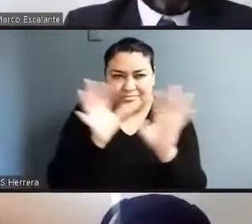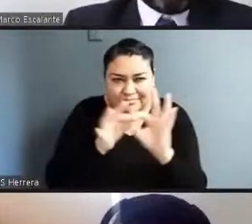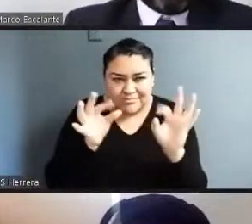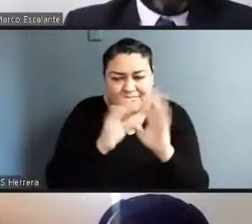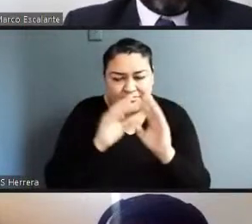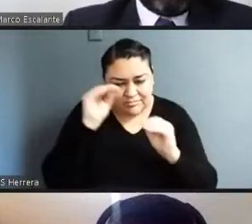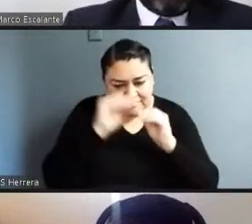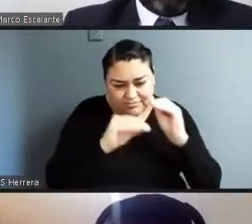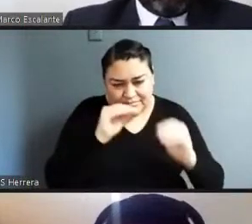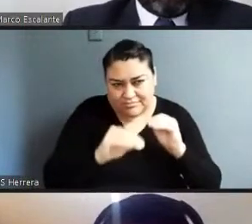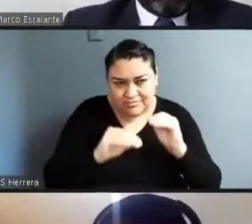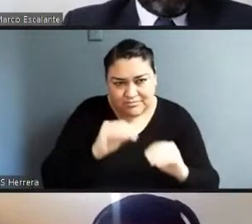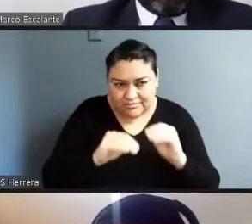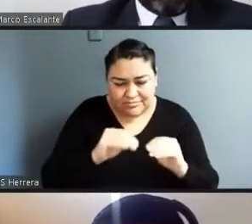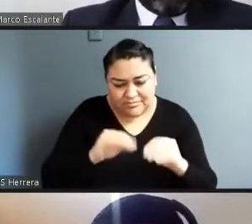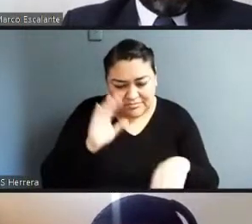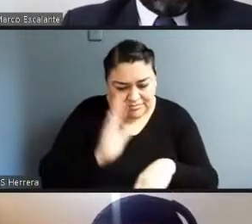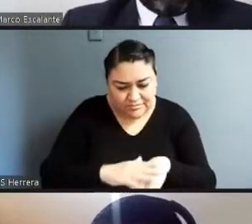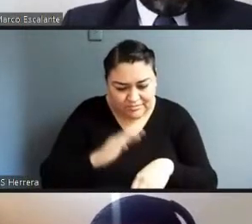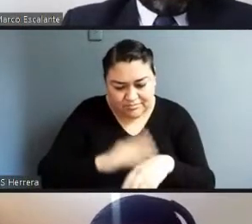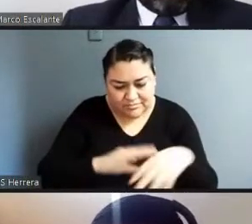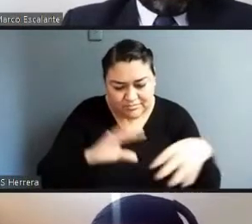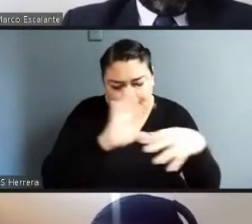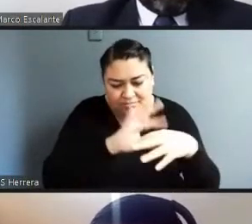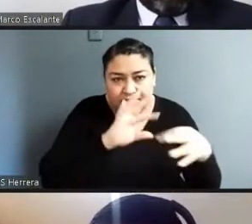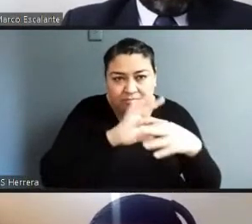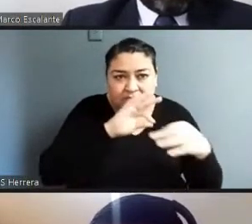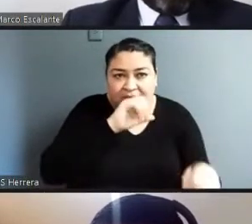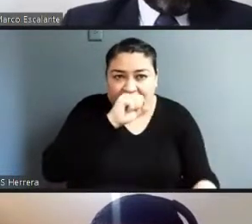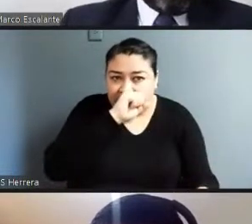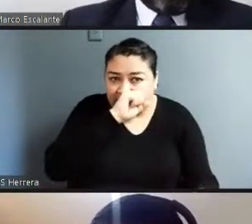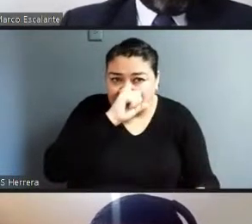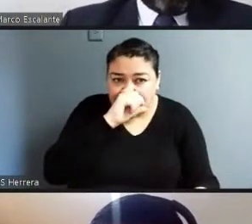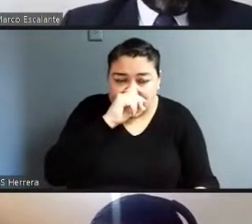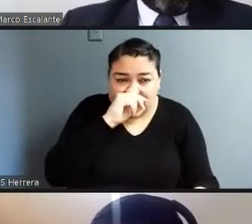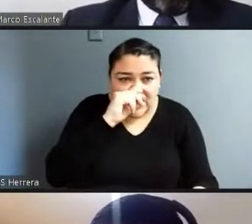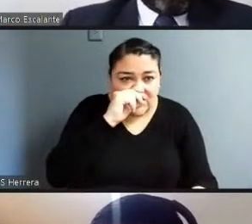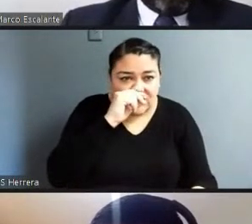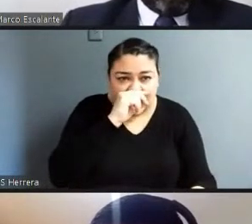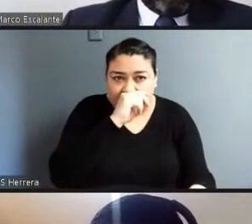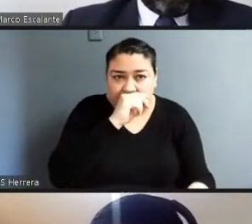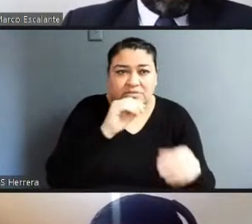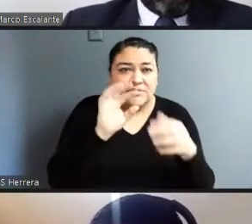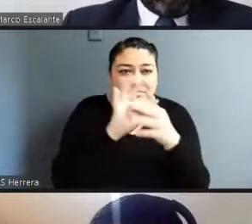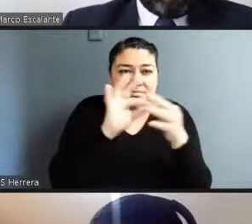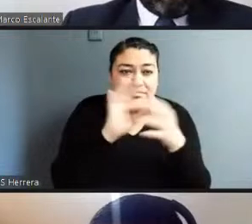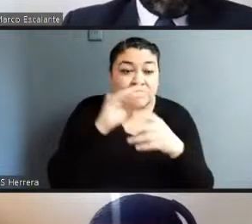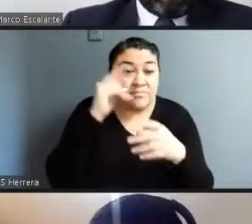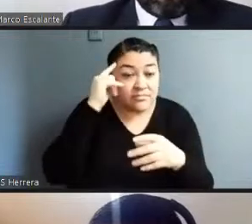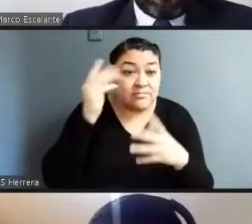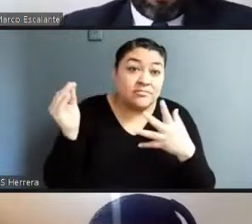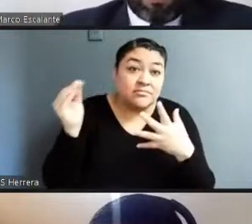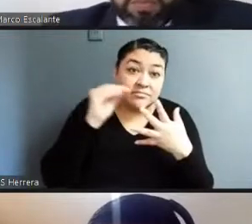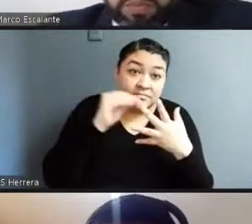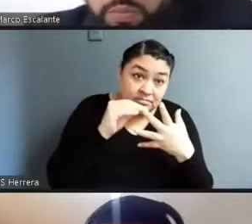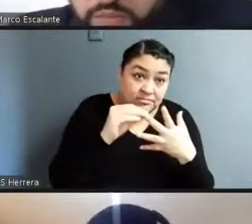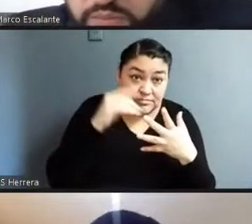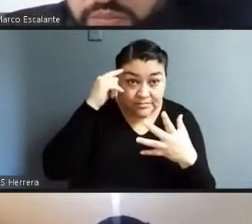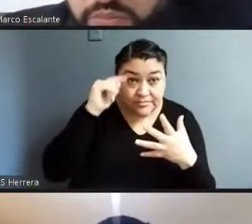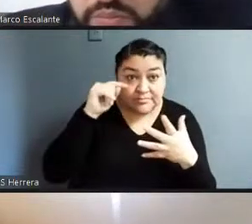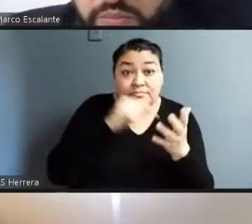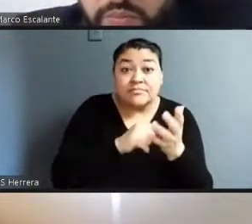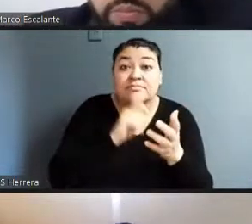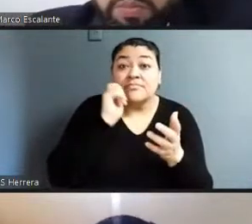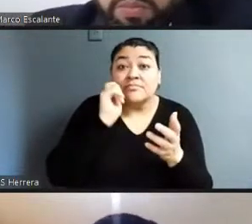process that Dr. Tirado will speak to us about, or will elaborate for us, focuses on